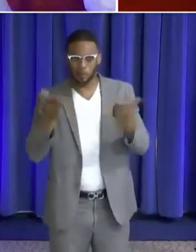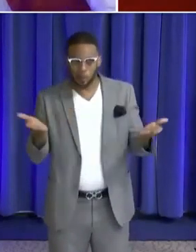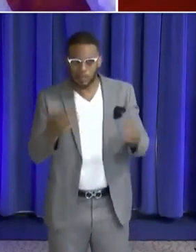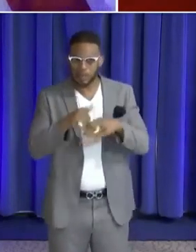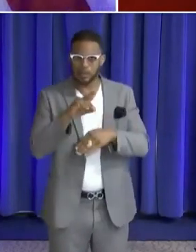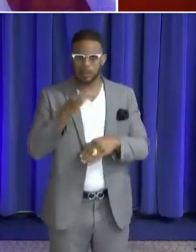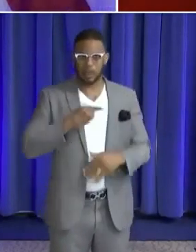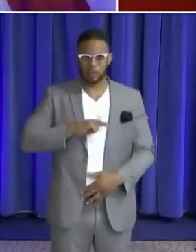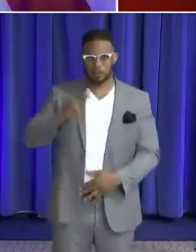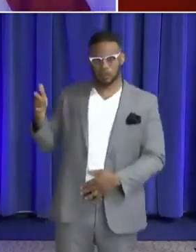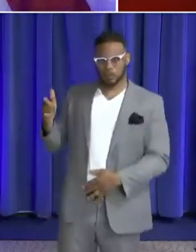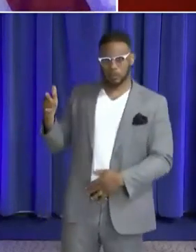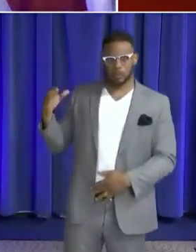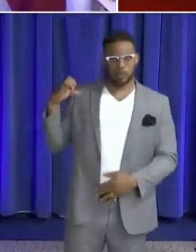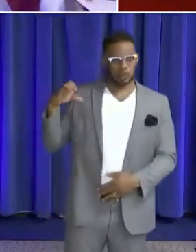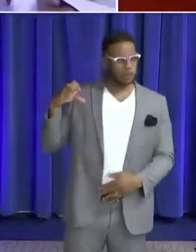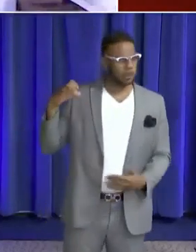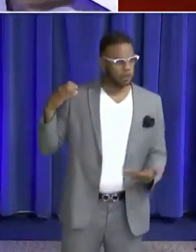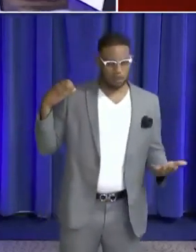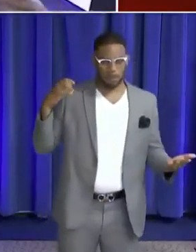turn to Chief Newsham.